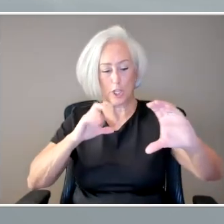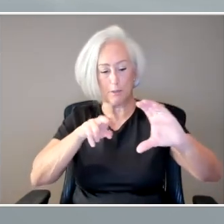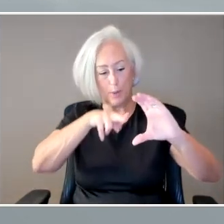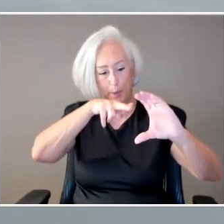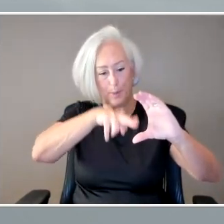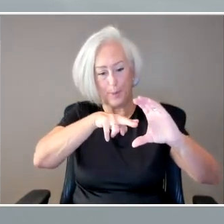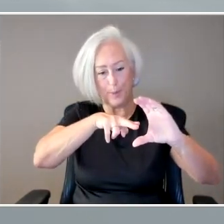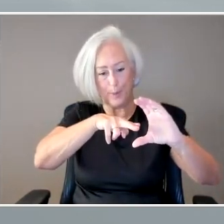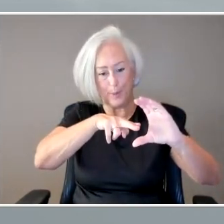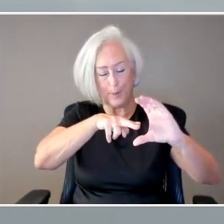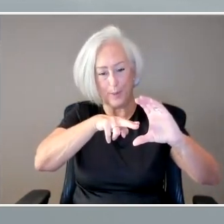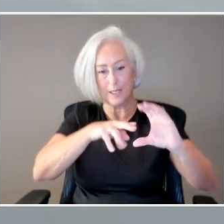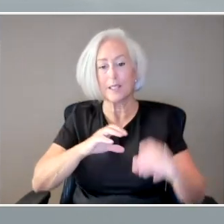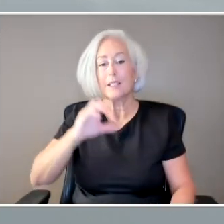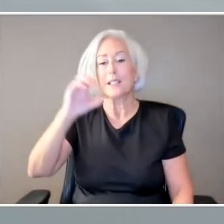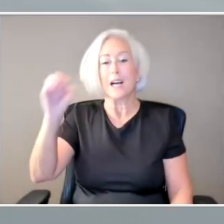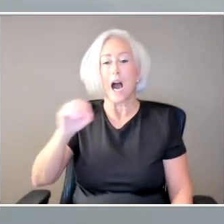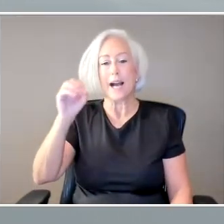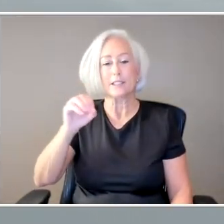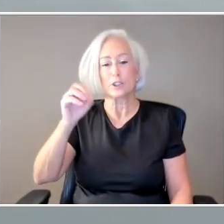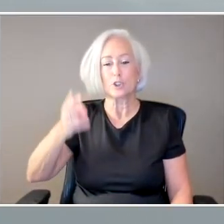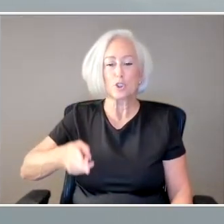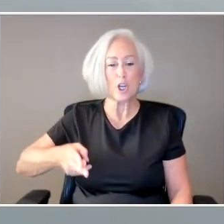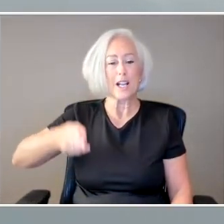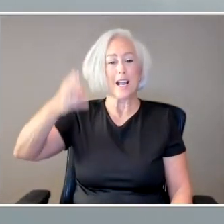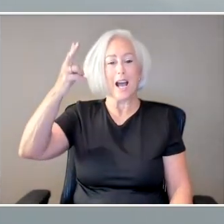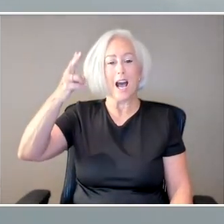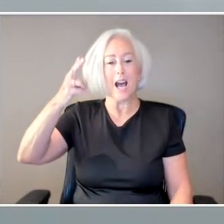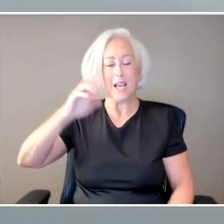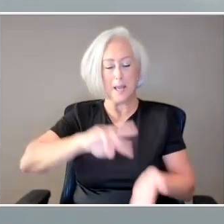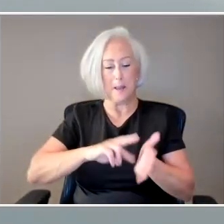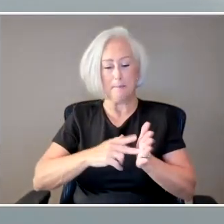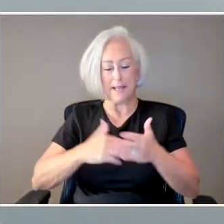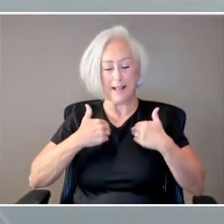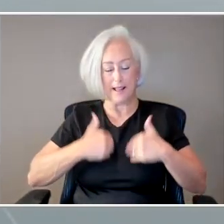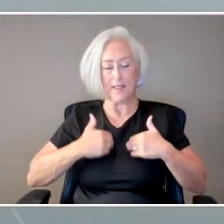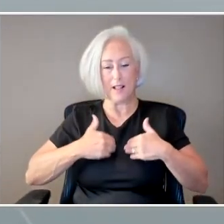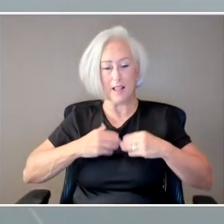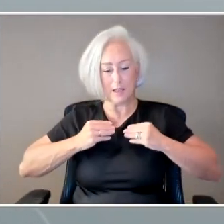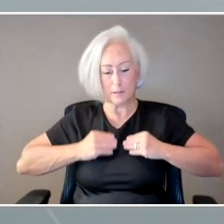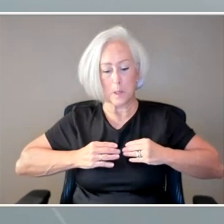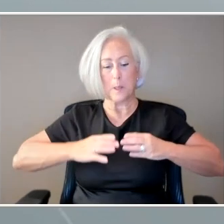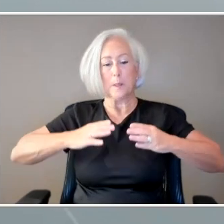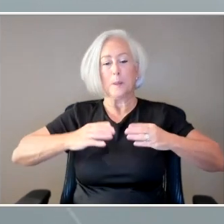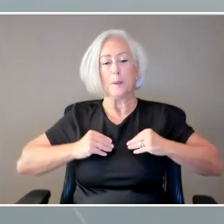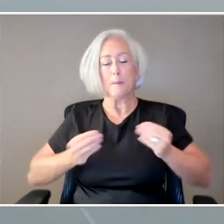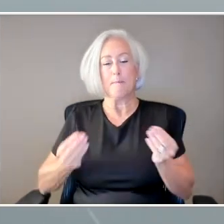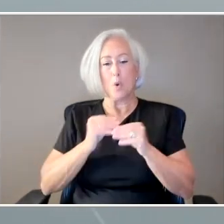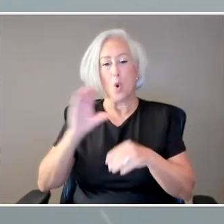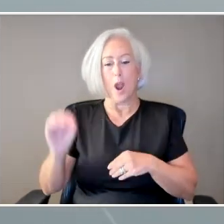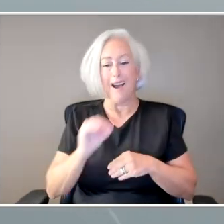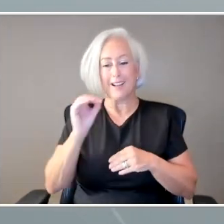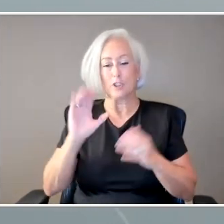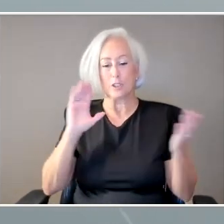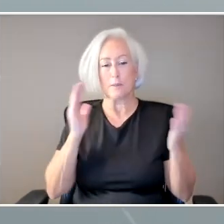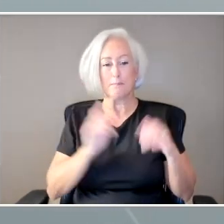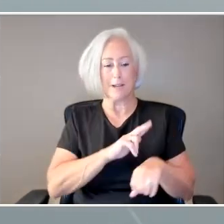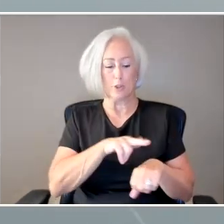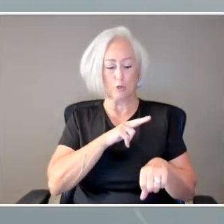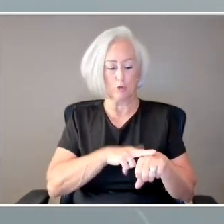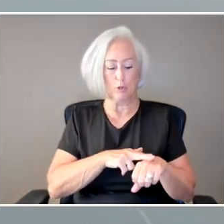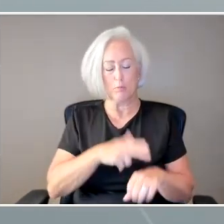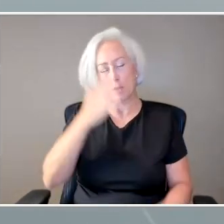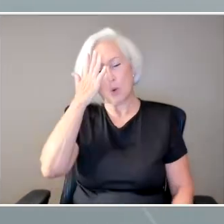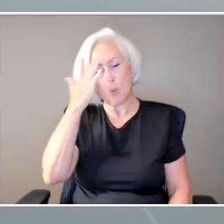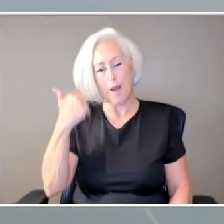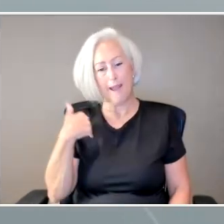more oxygen than usual. Why were you getting this treatment? I had some very high